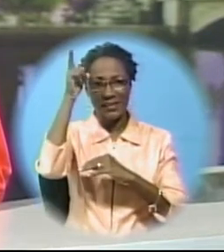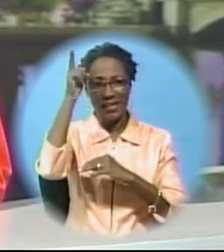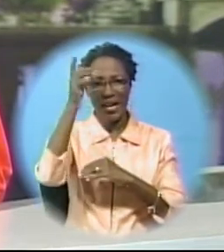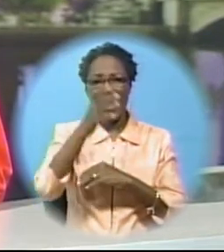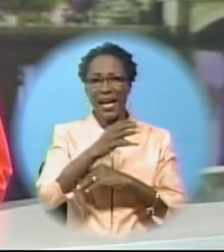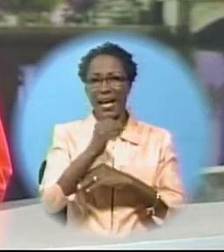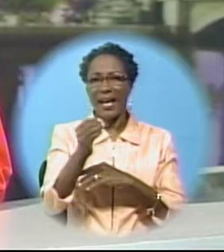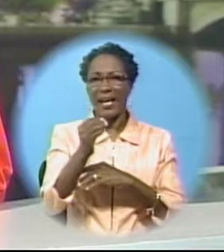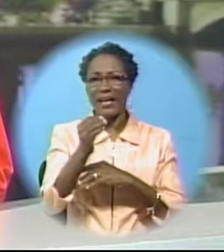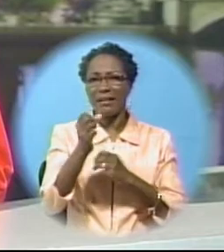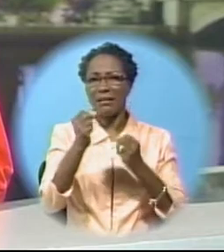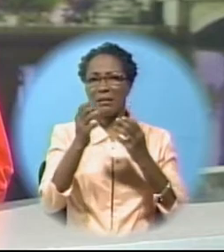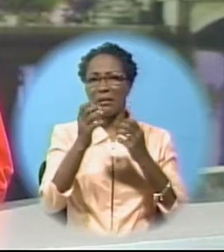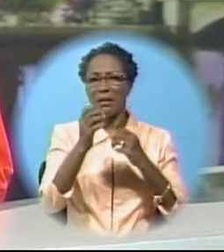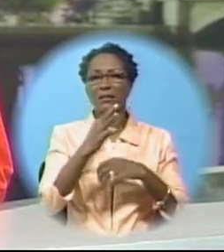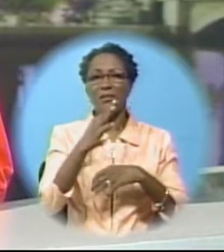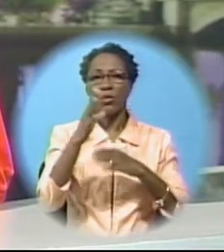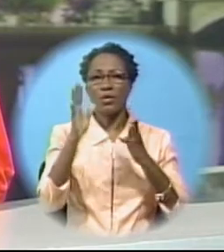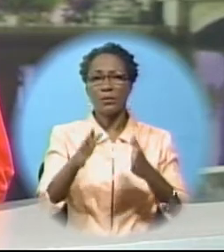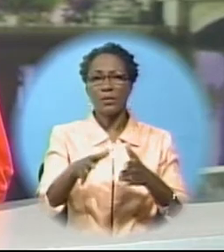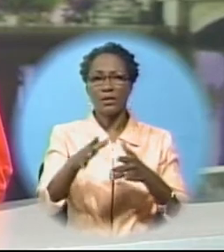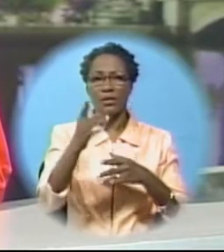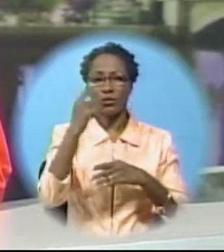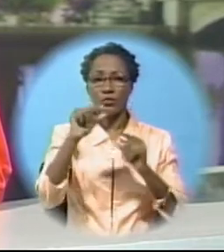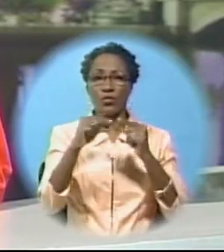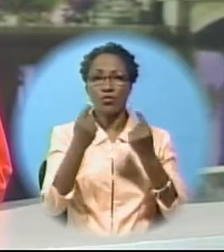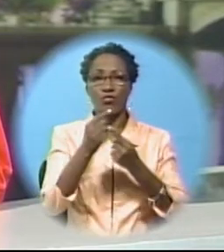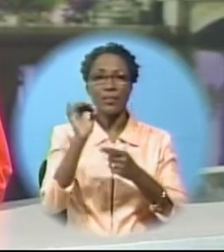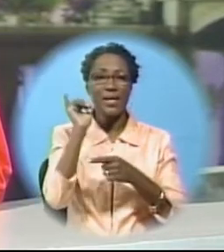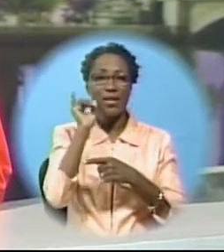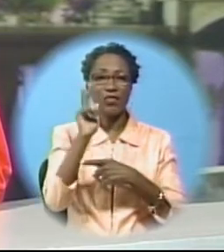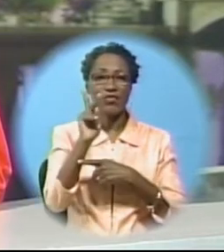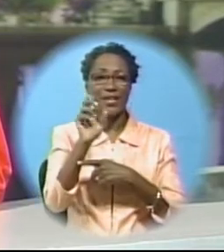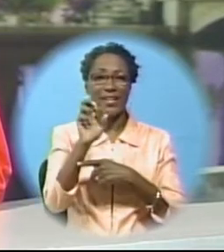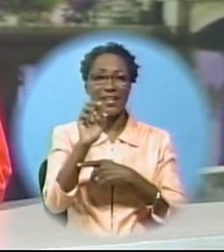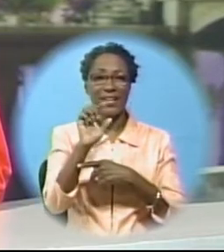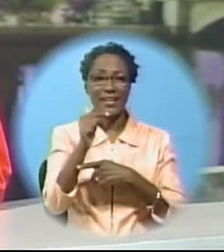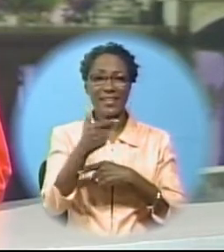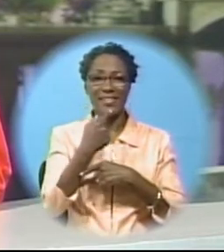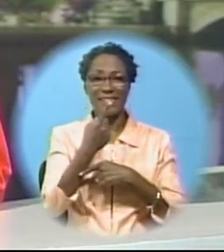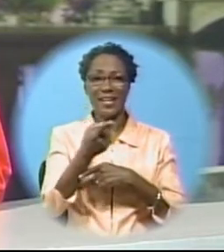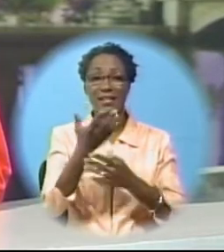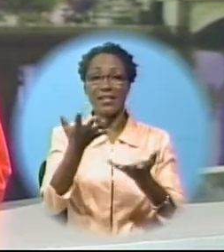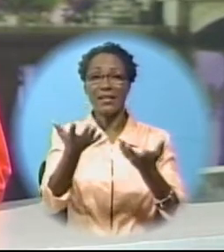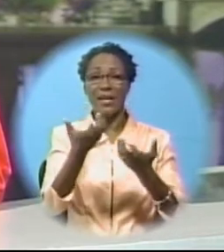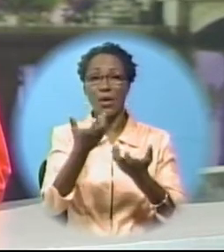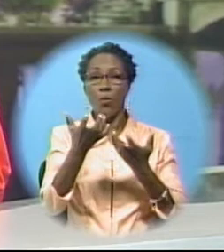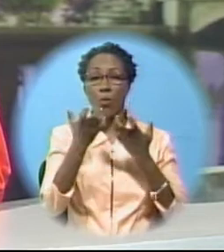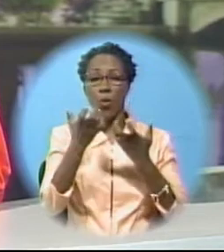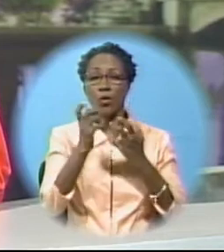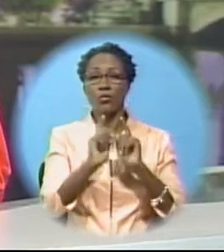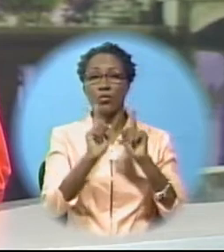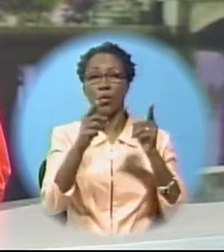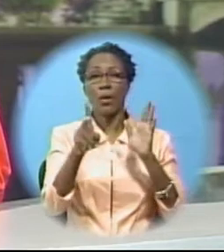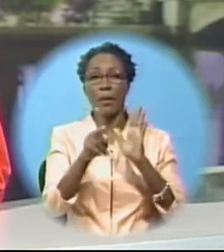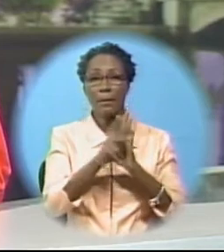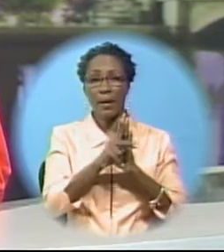Transport Operators. Spokesperson for the Alliance, Ingrid King, says they are pushing for a return to the